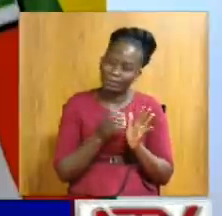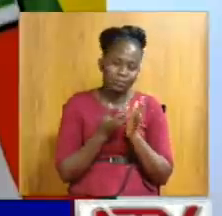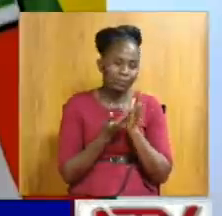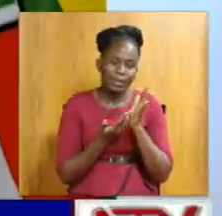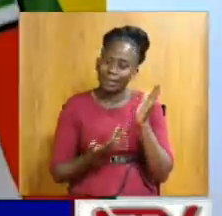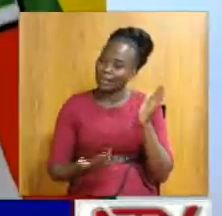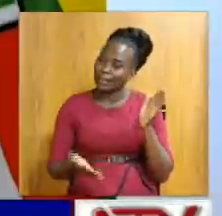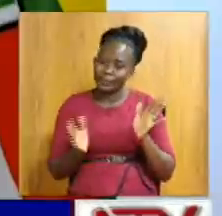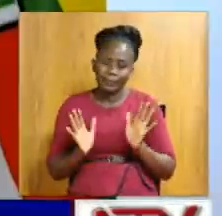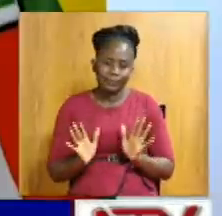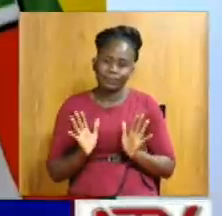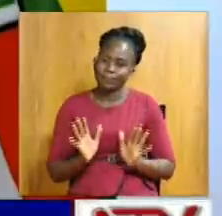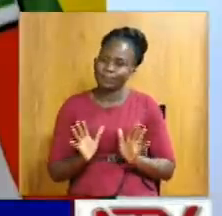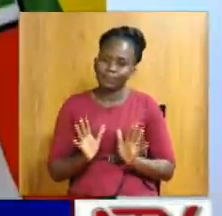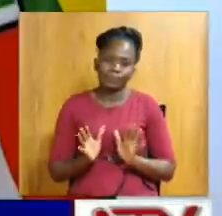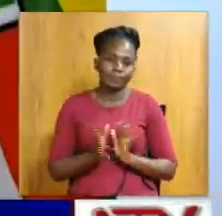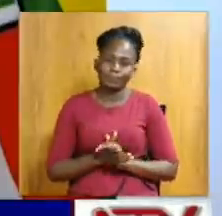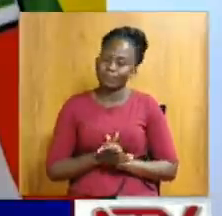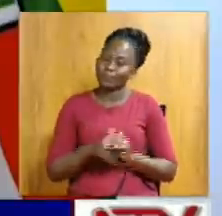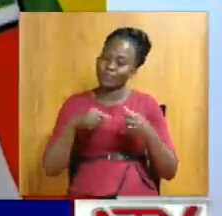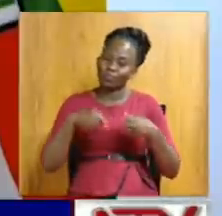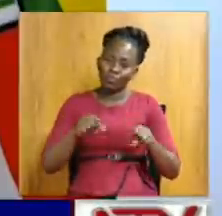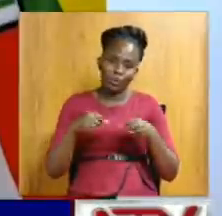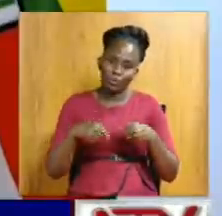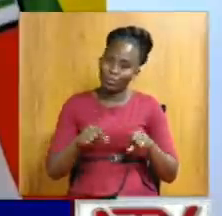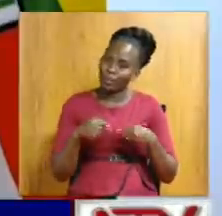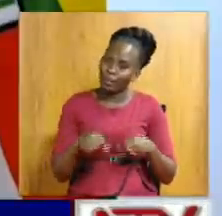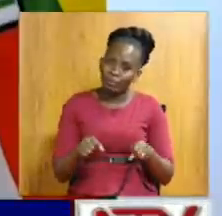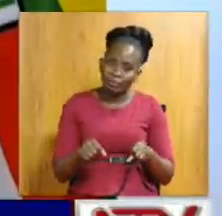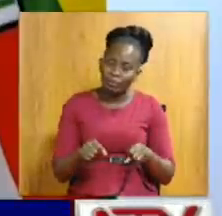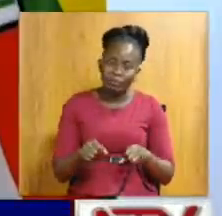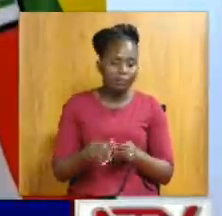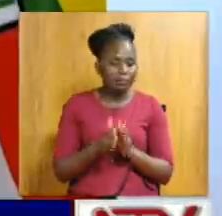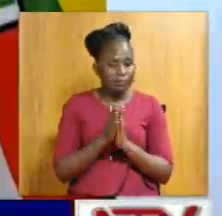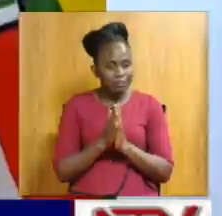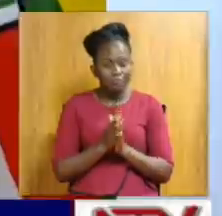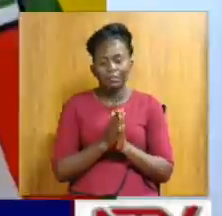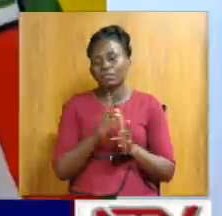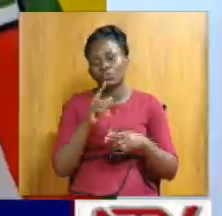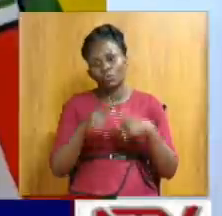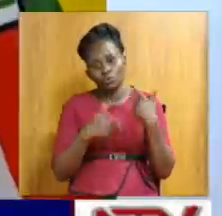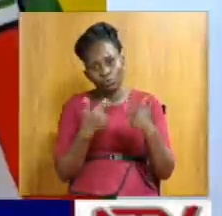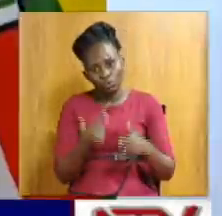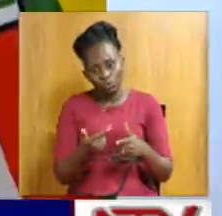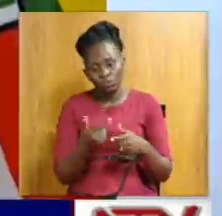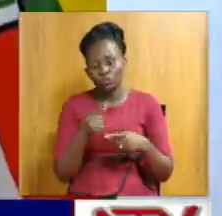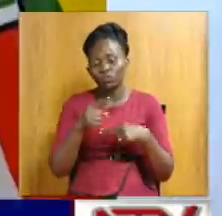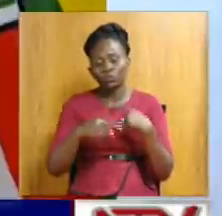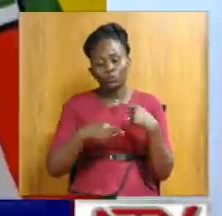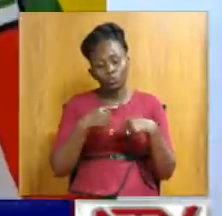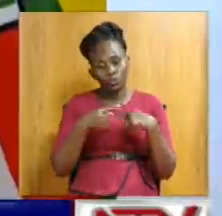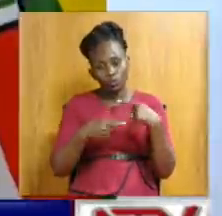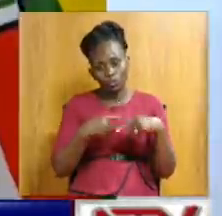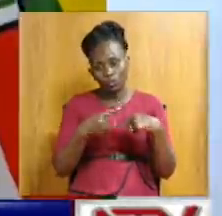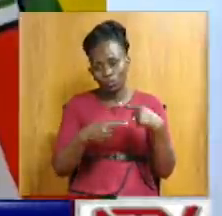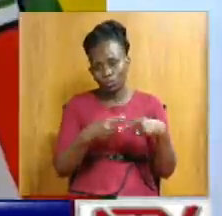nyingi. The border borders will continue to observe